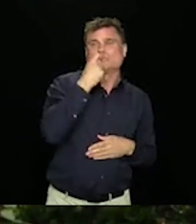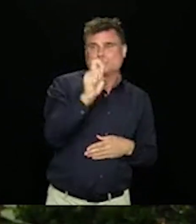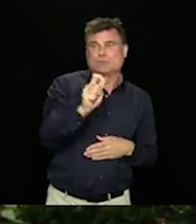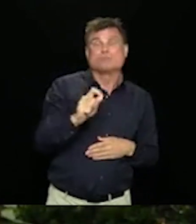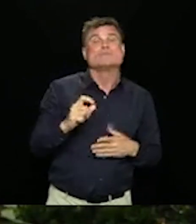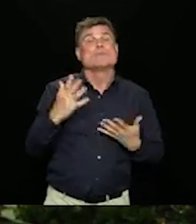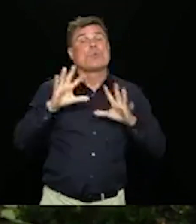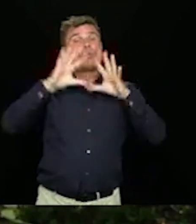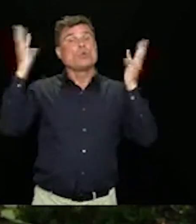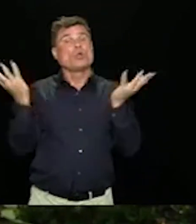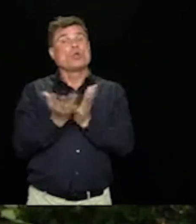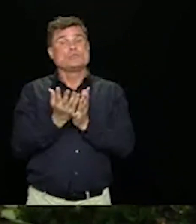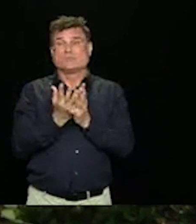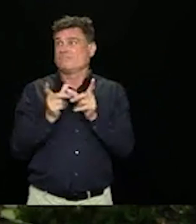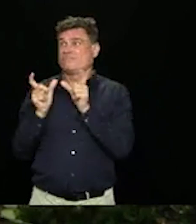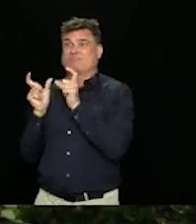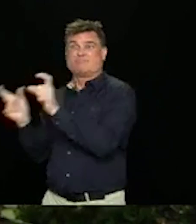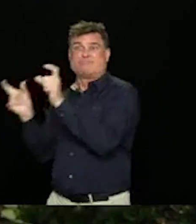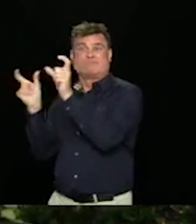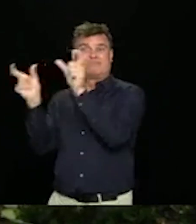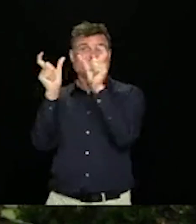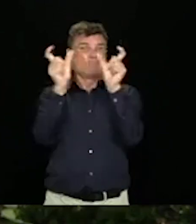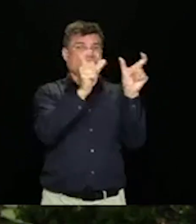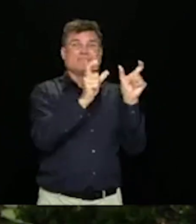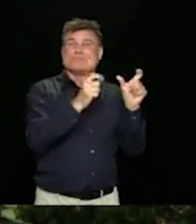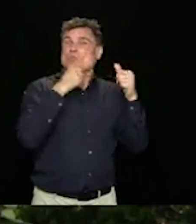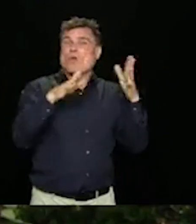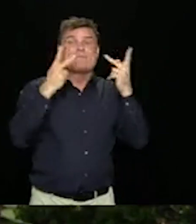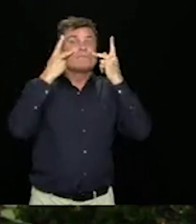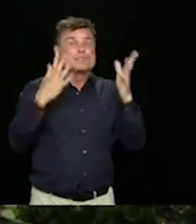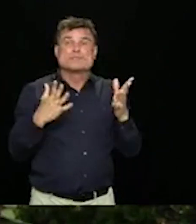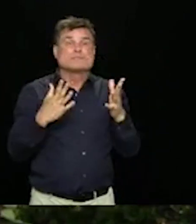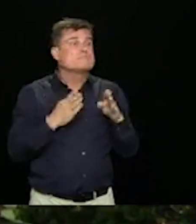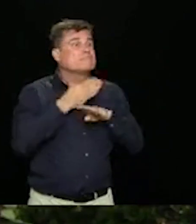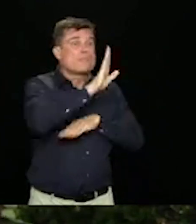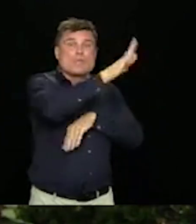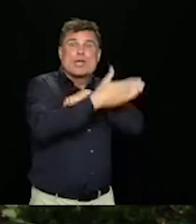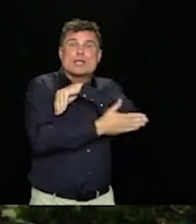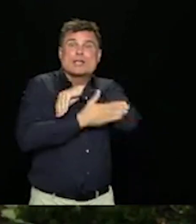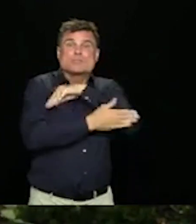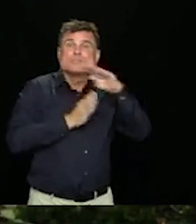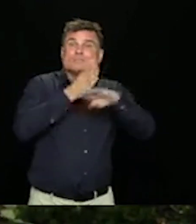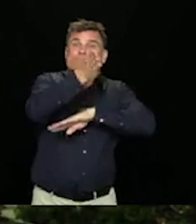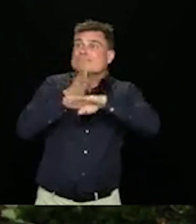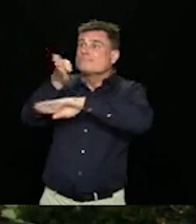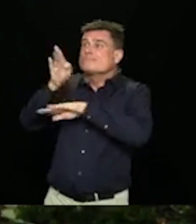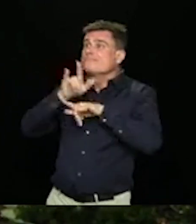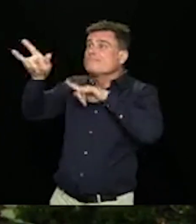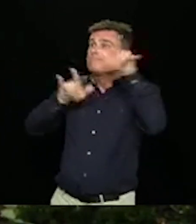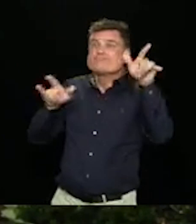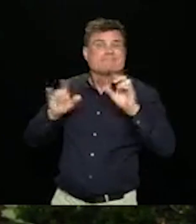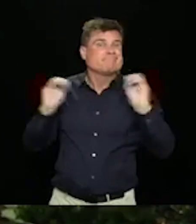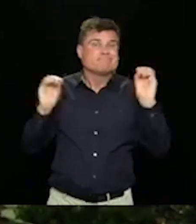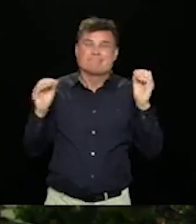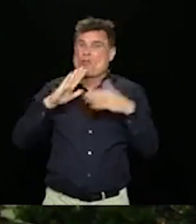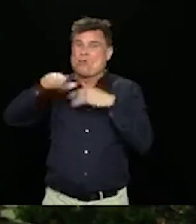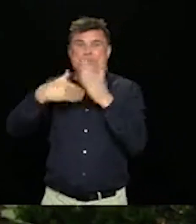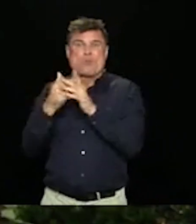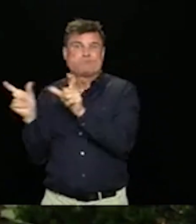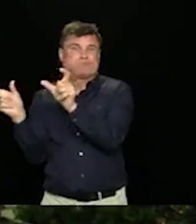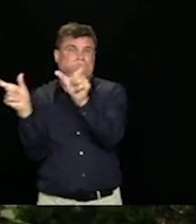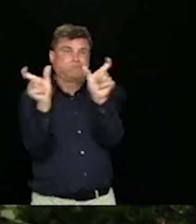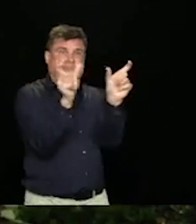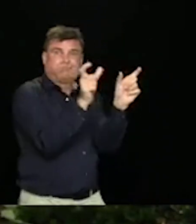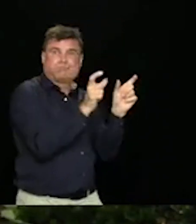people away from British Columbia, whether it's the north, the Kootenays, or the island. So a regional strategy just doesn't work when it comes to